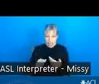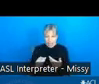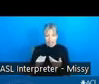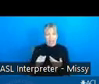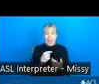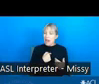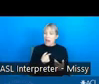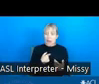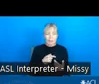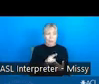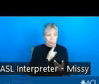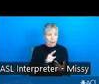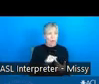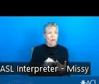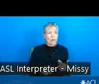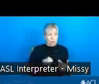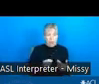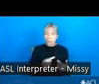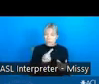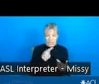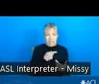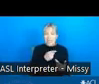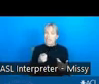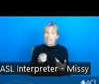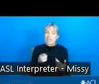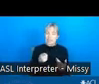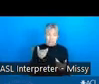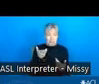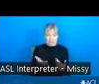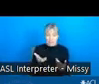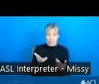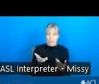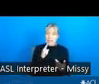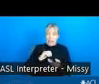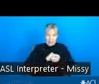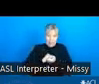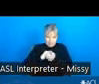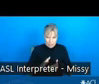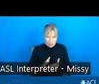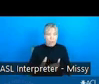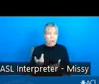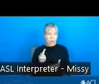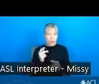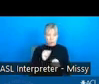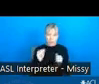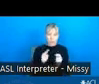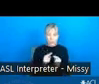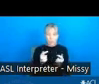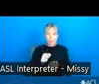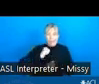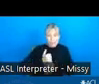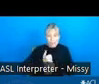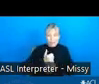And I am so proud to say he is a collaborator as we are working to implement